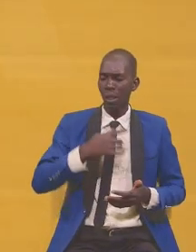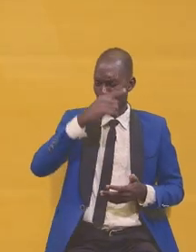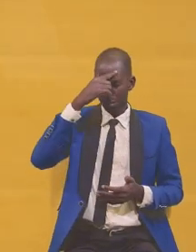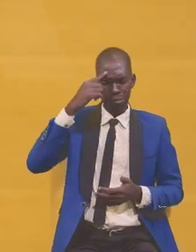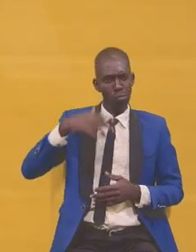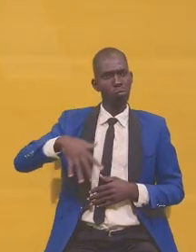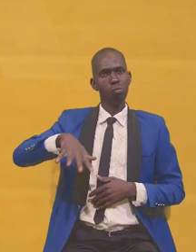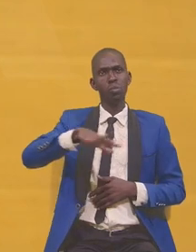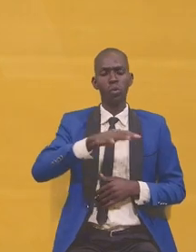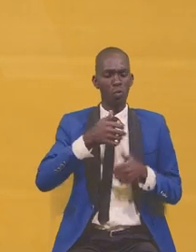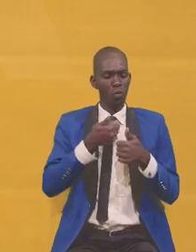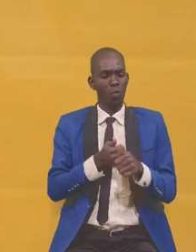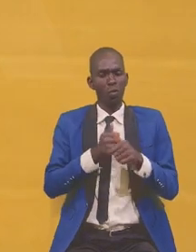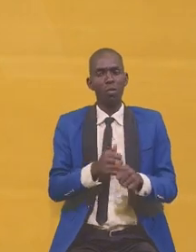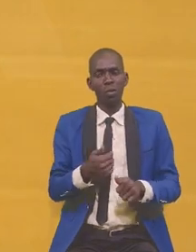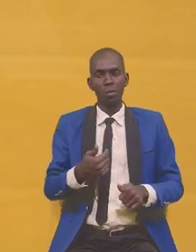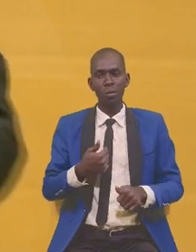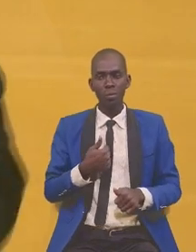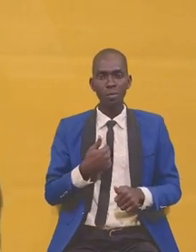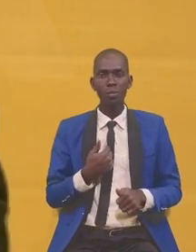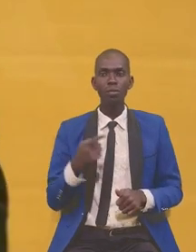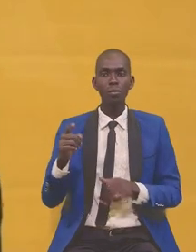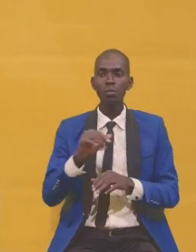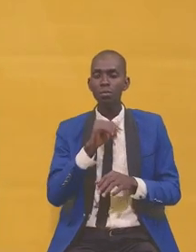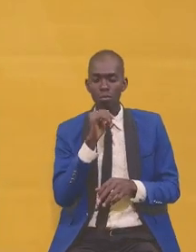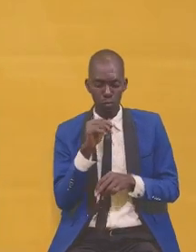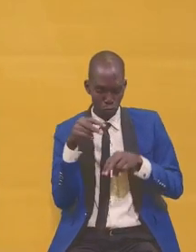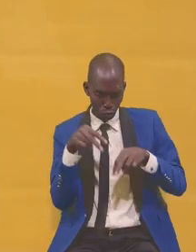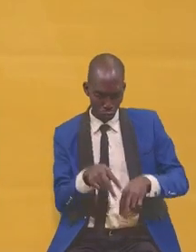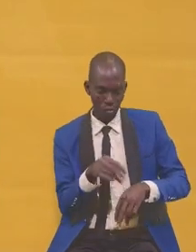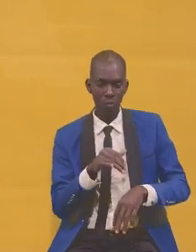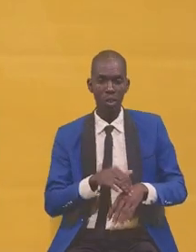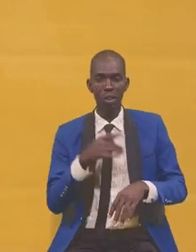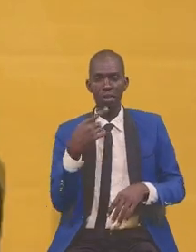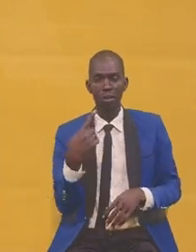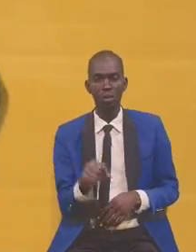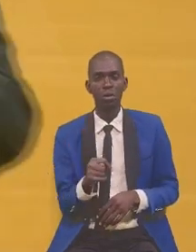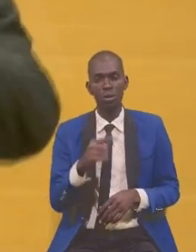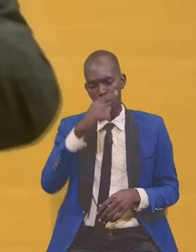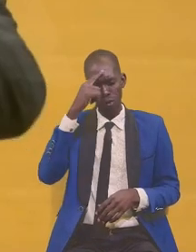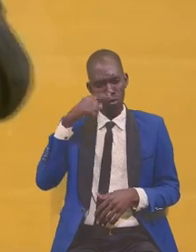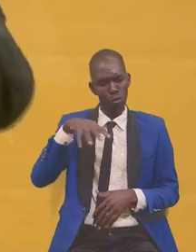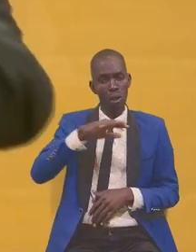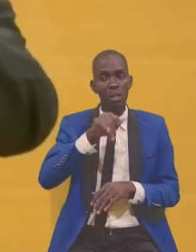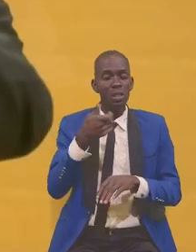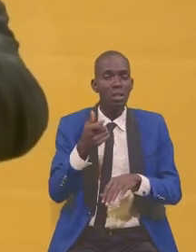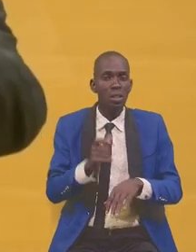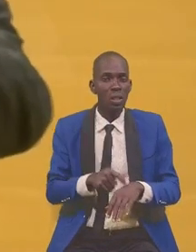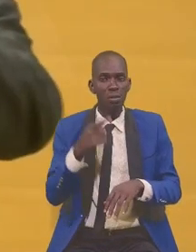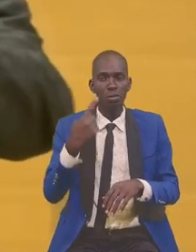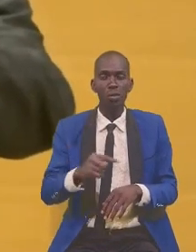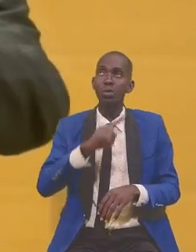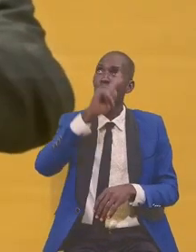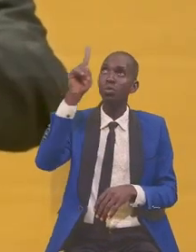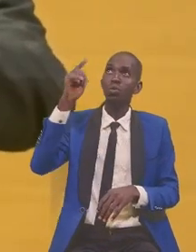me. You didn't look at the shadow. Every time the sun shines and you come out, if you stay in